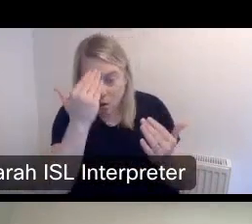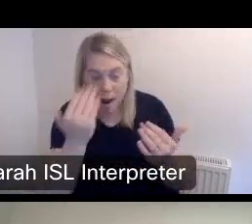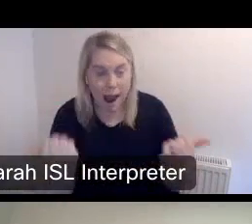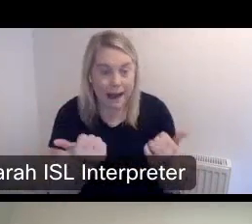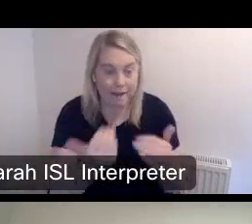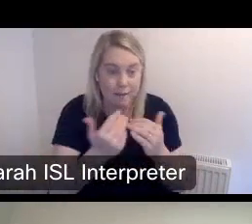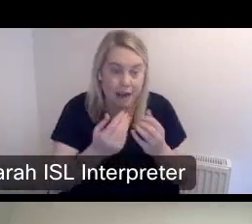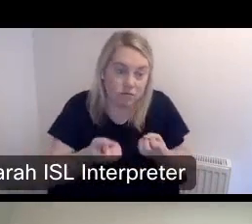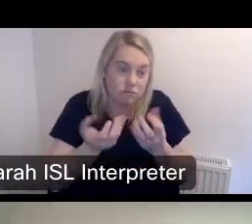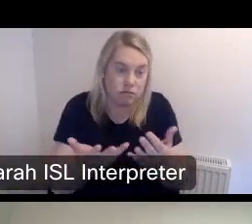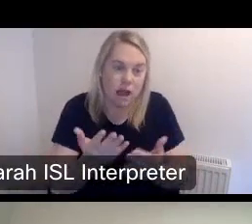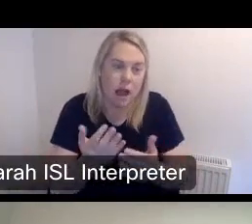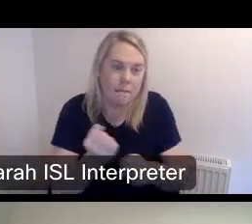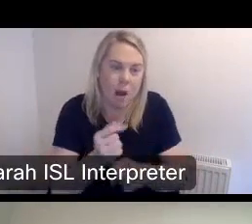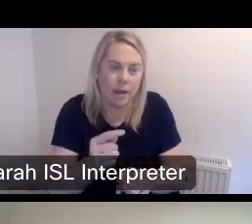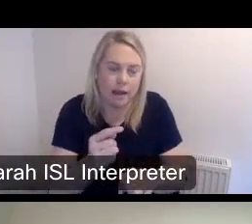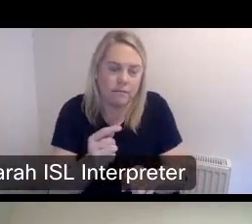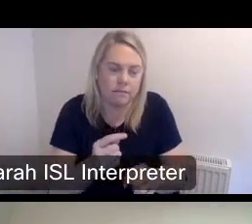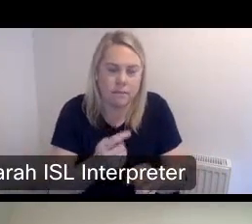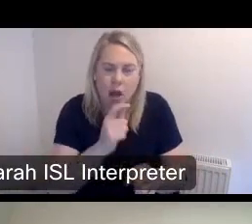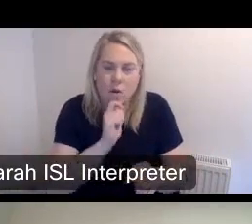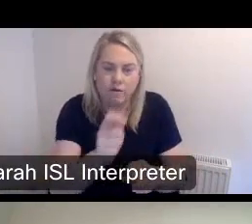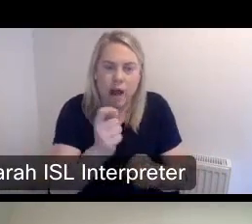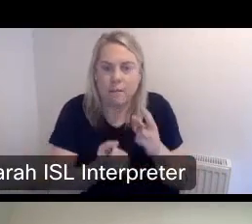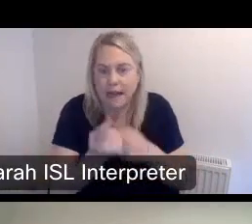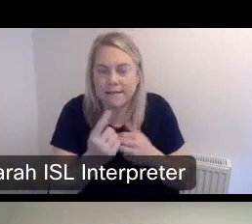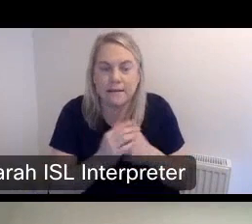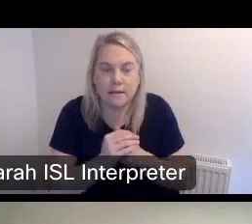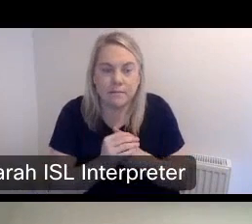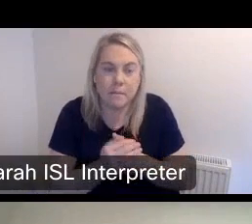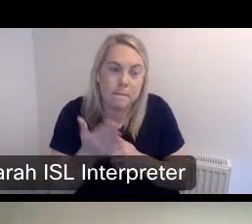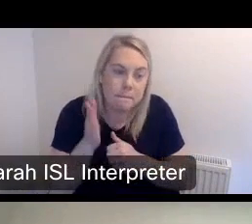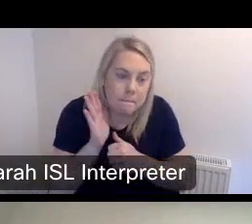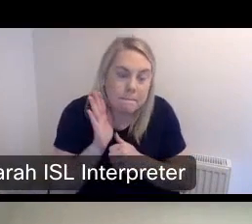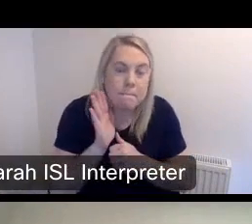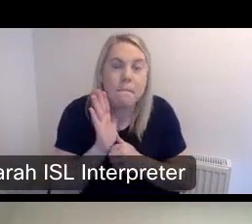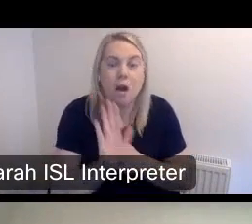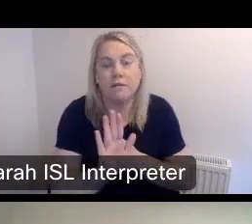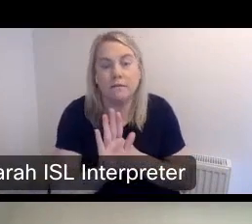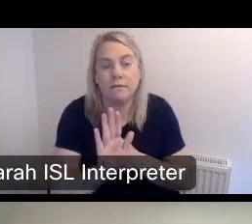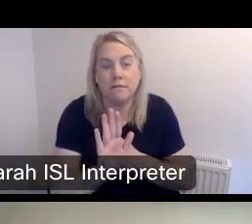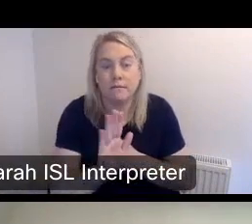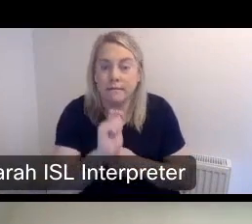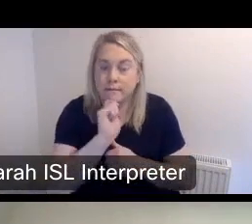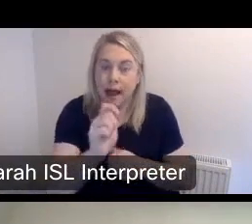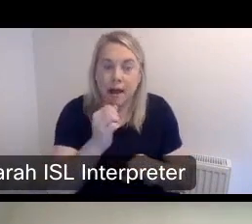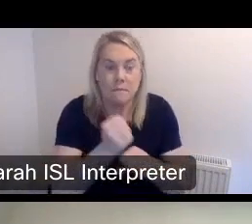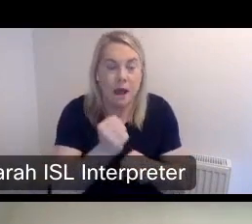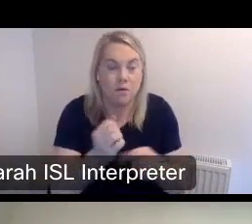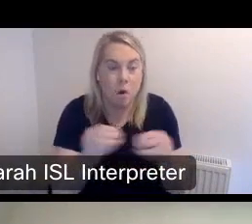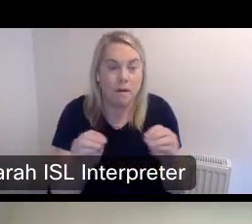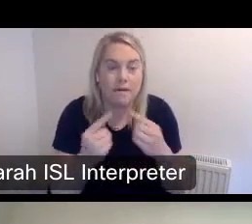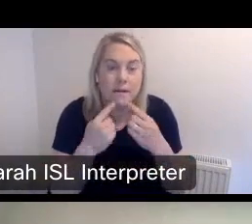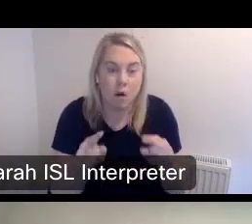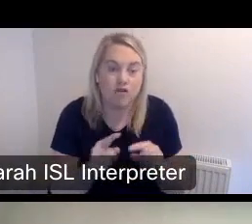to the notifiable incident. So that just highlights the requirement to make the open disclosure. There are a couple of